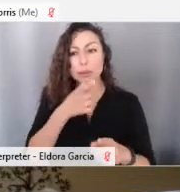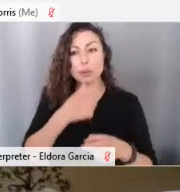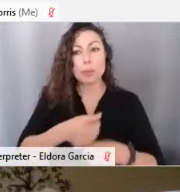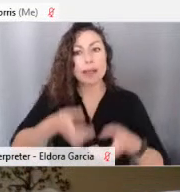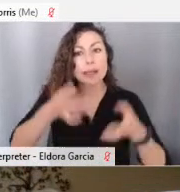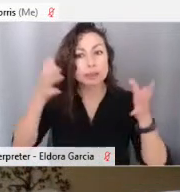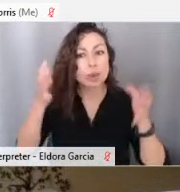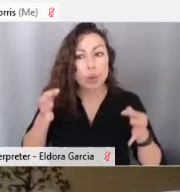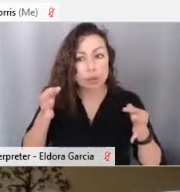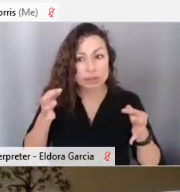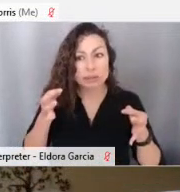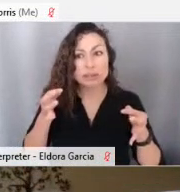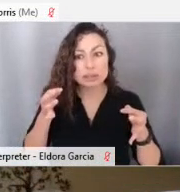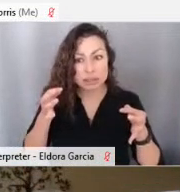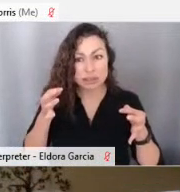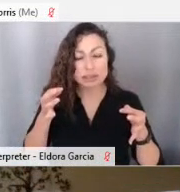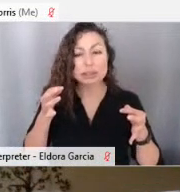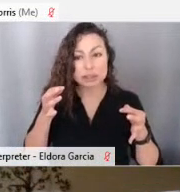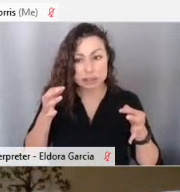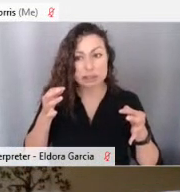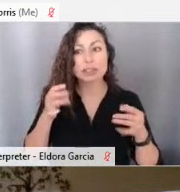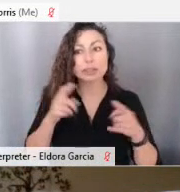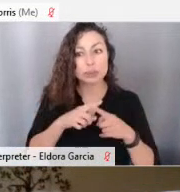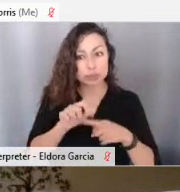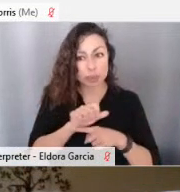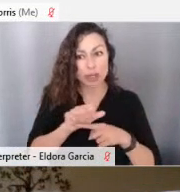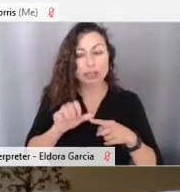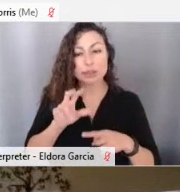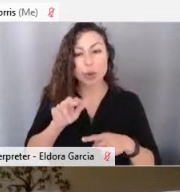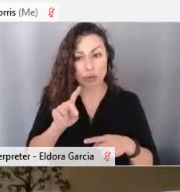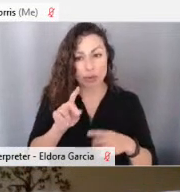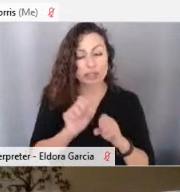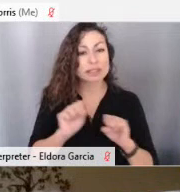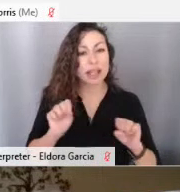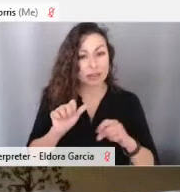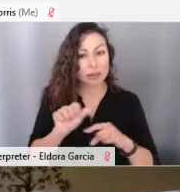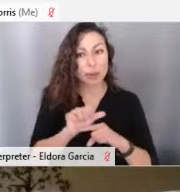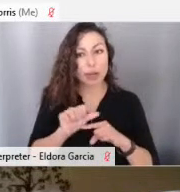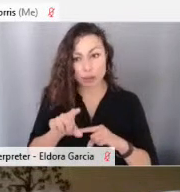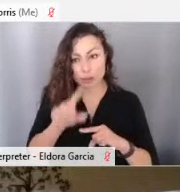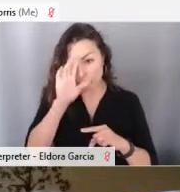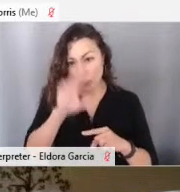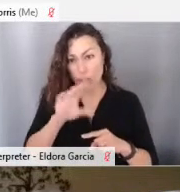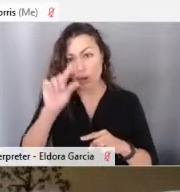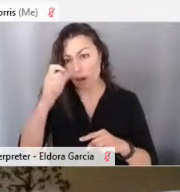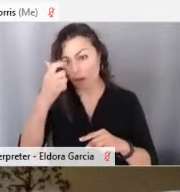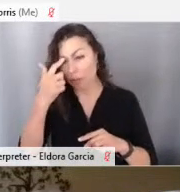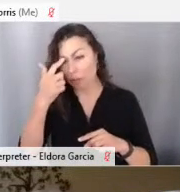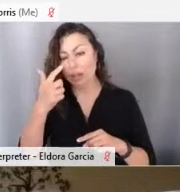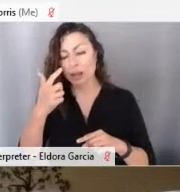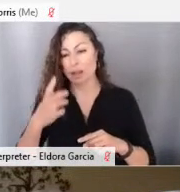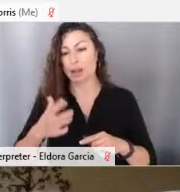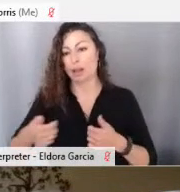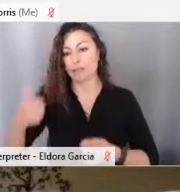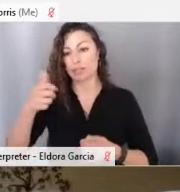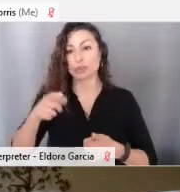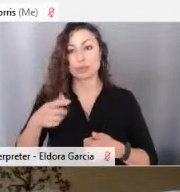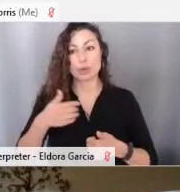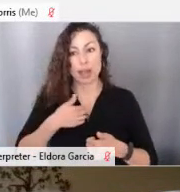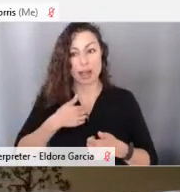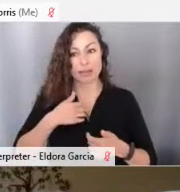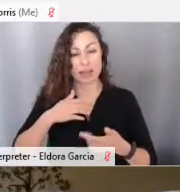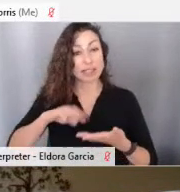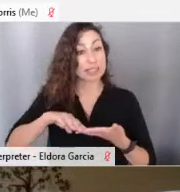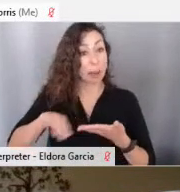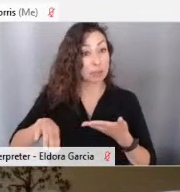choice to practice COVID-safe practices. You know, as government officials, you have an